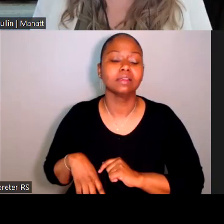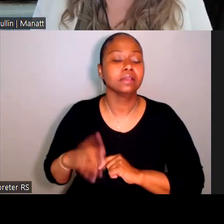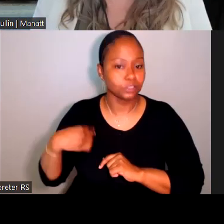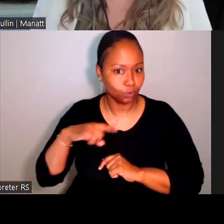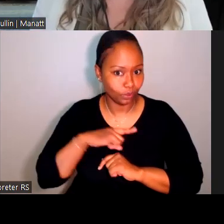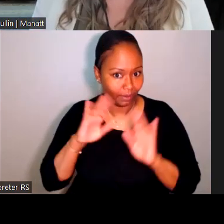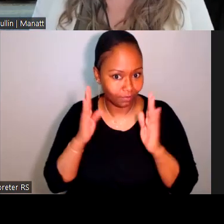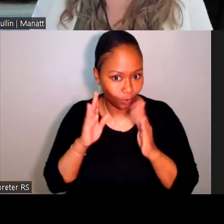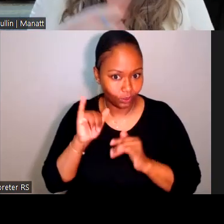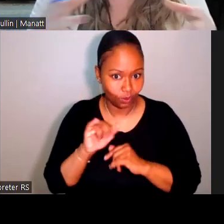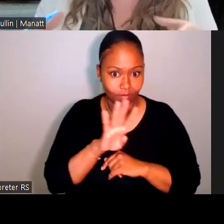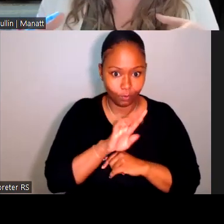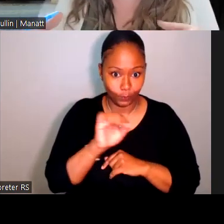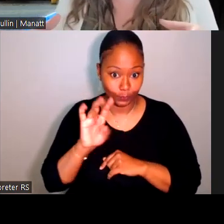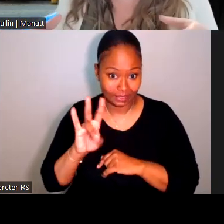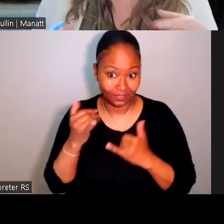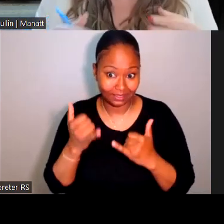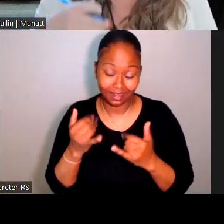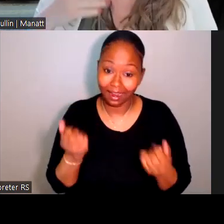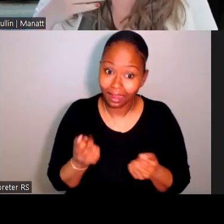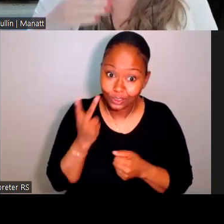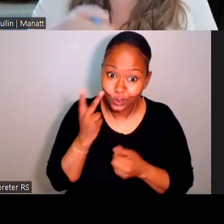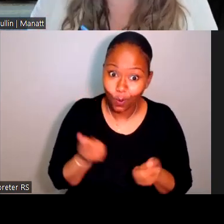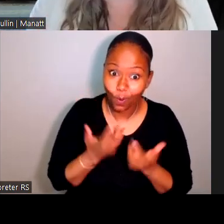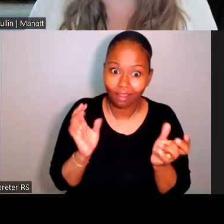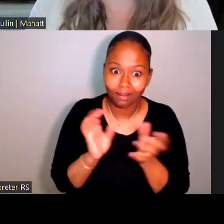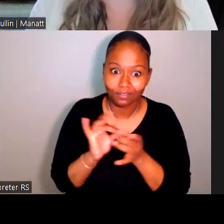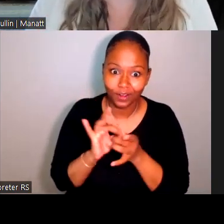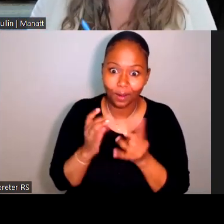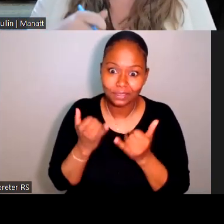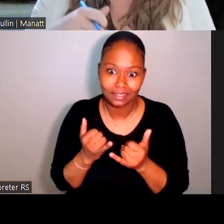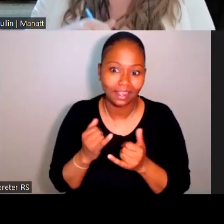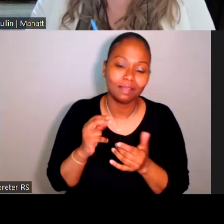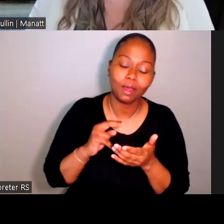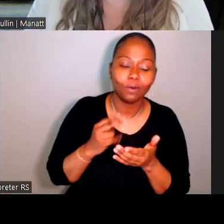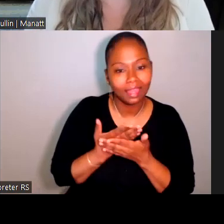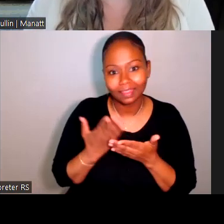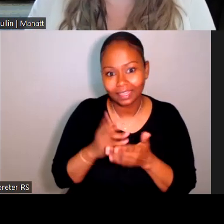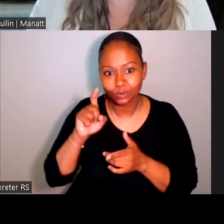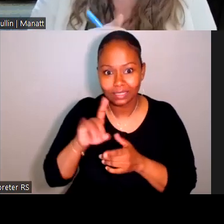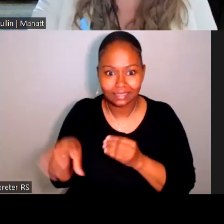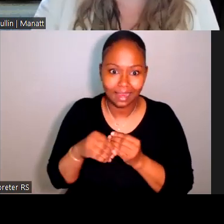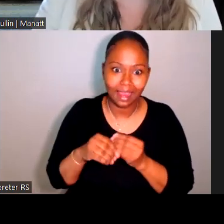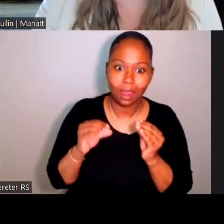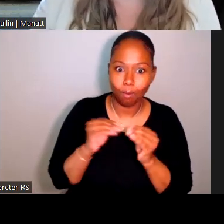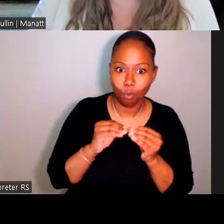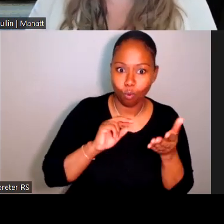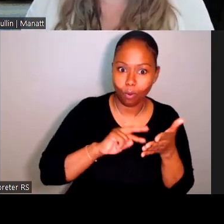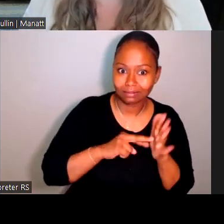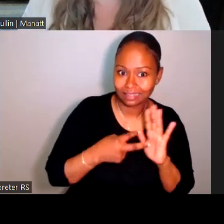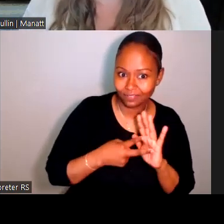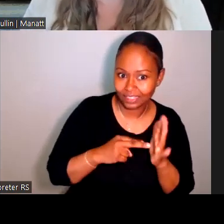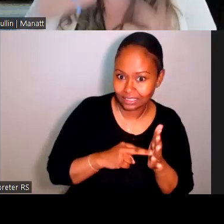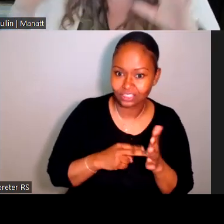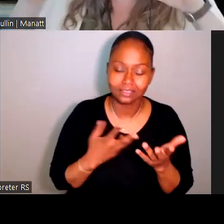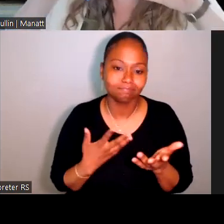there today. I saw a lot of comments in the chat about, things we need to add more definition to. What do we mean by compassionate care? What do we